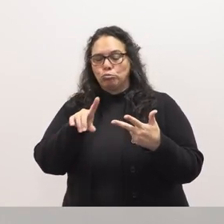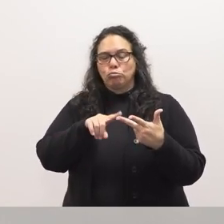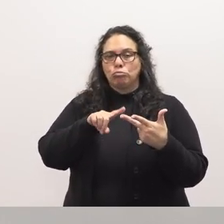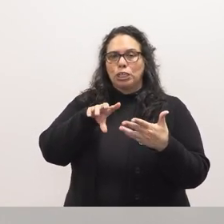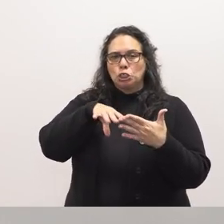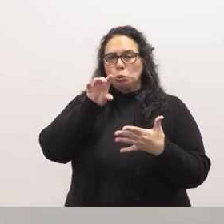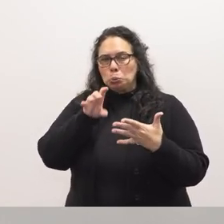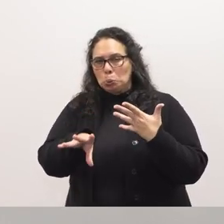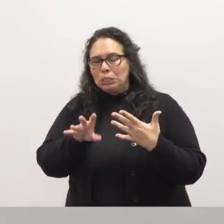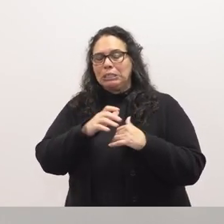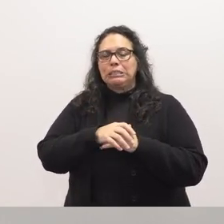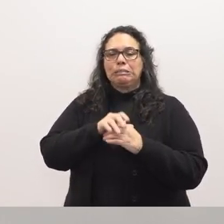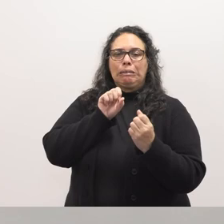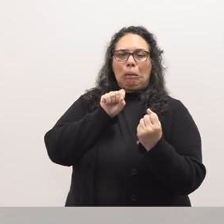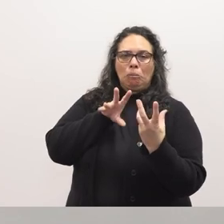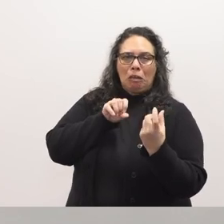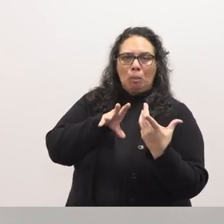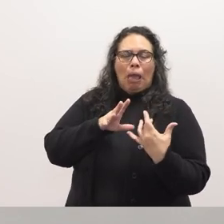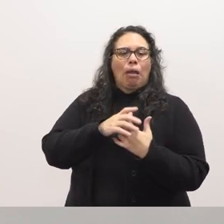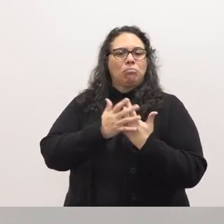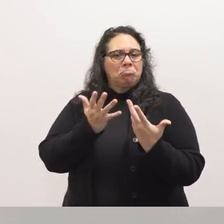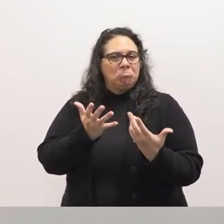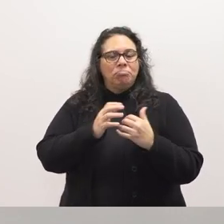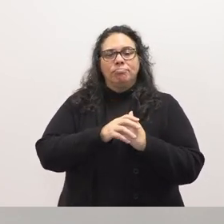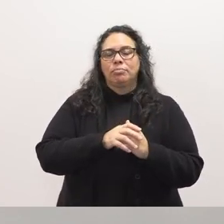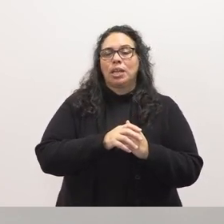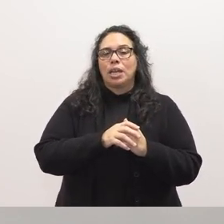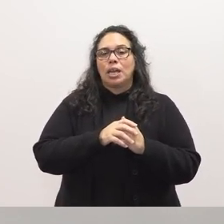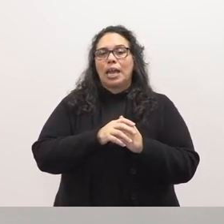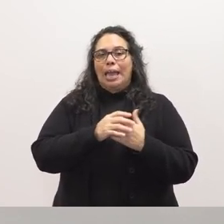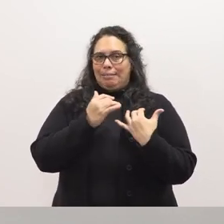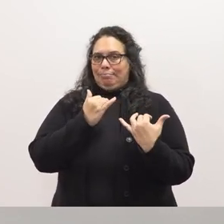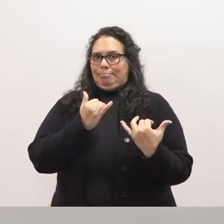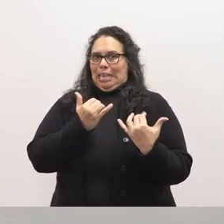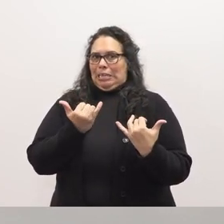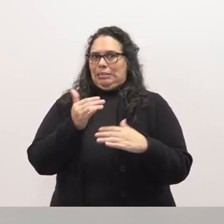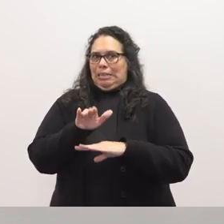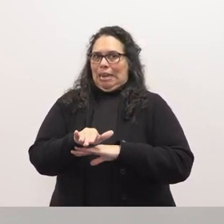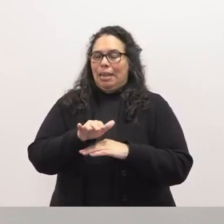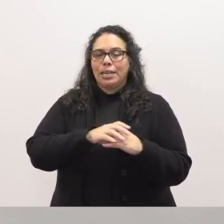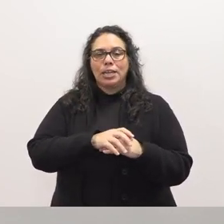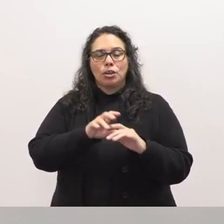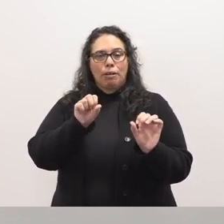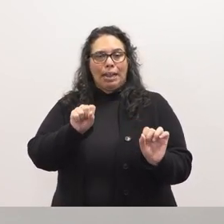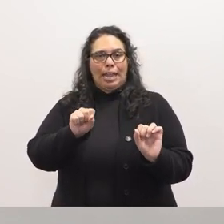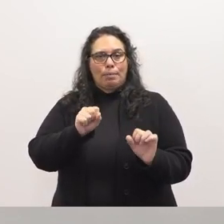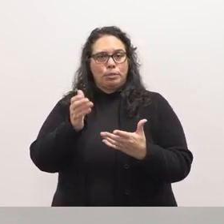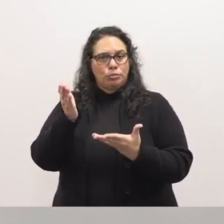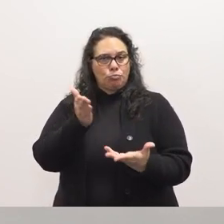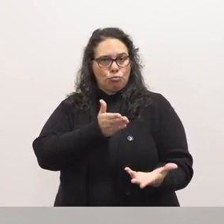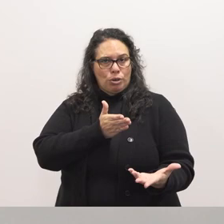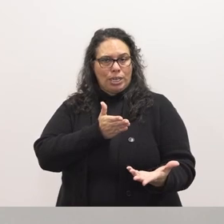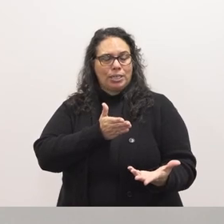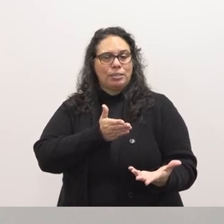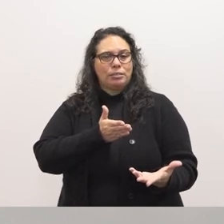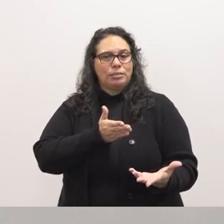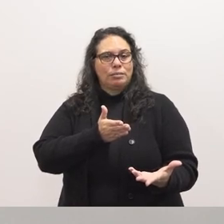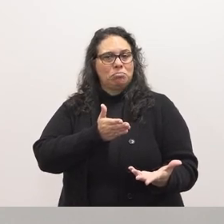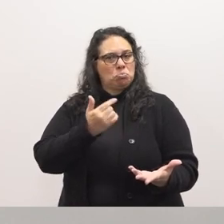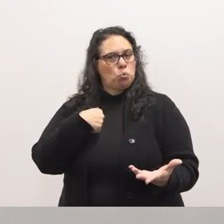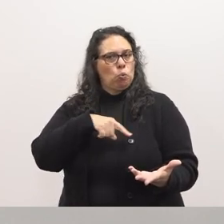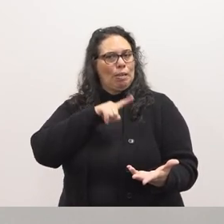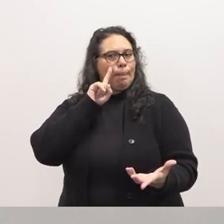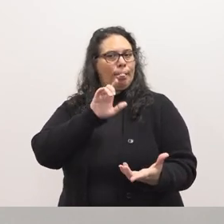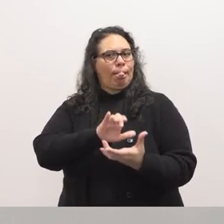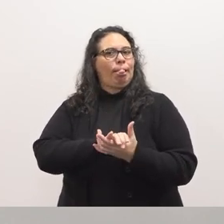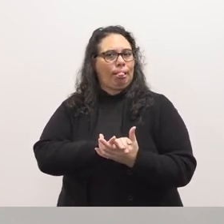and feedback on where we were at, ultimately getting us to this point tonight, where we're able to bring forward to you what we believe is